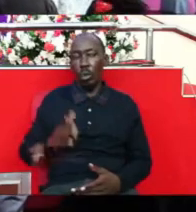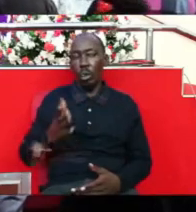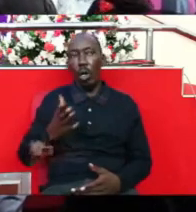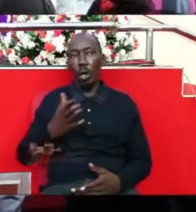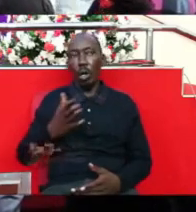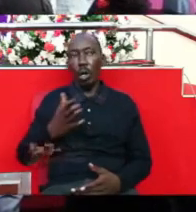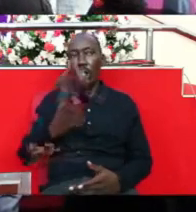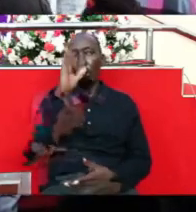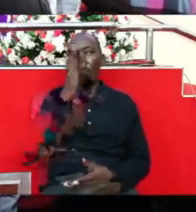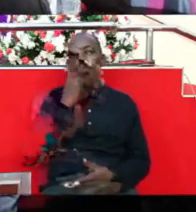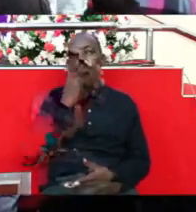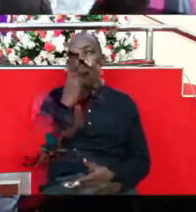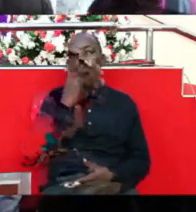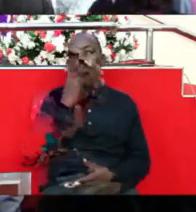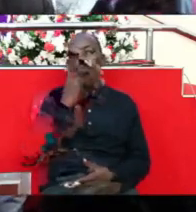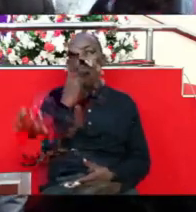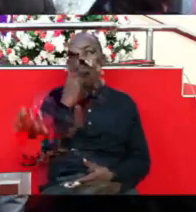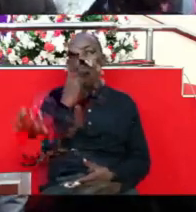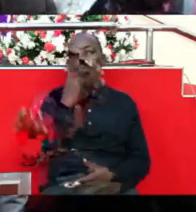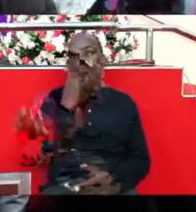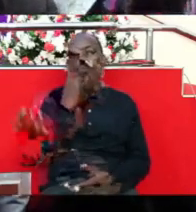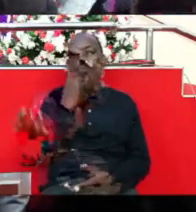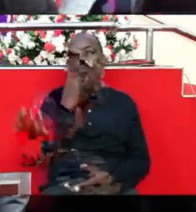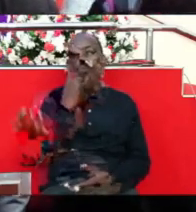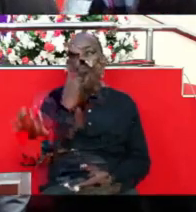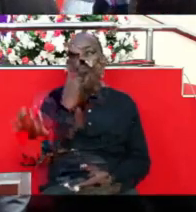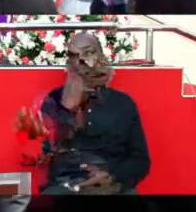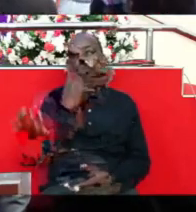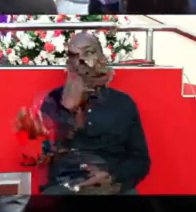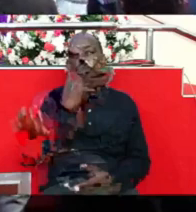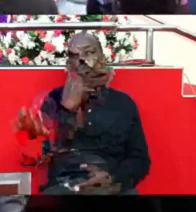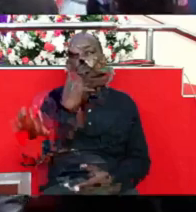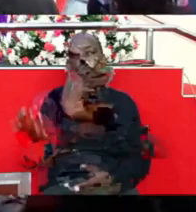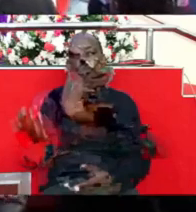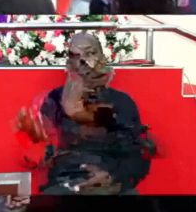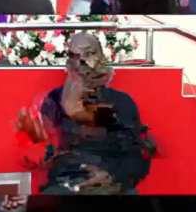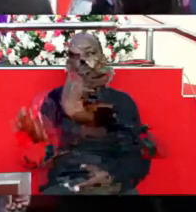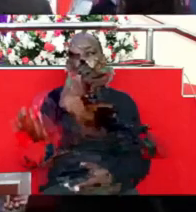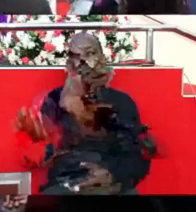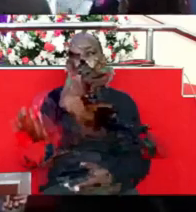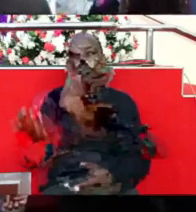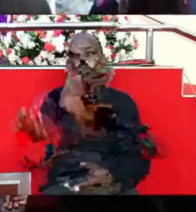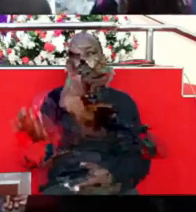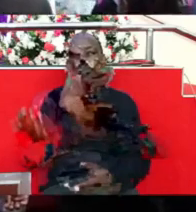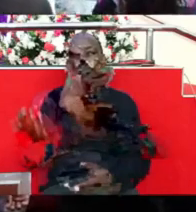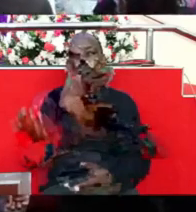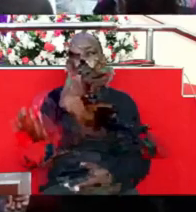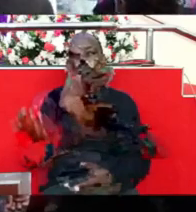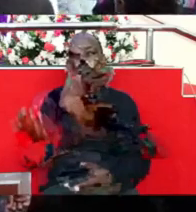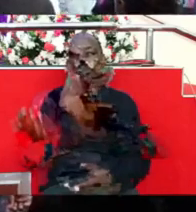you. And so if you are there, wherever you are, I want you to raise up your